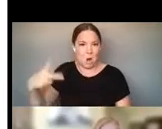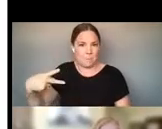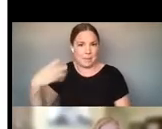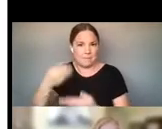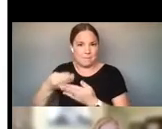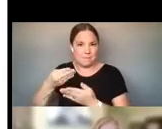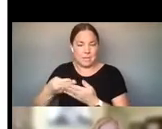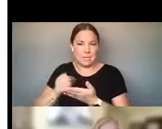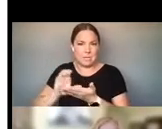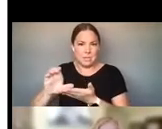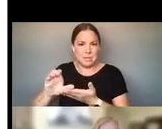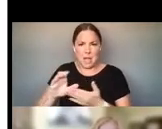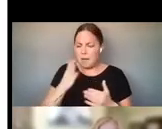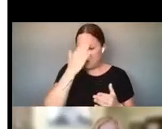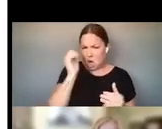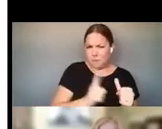the first question.